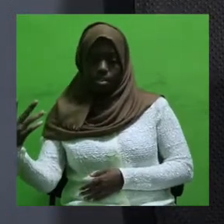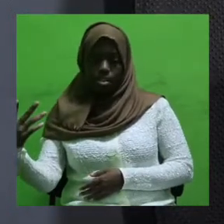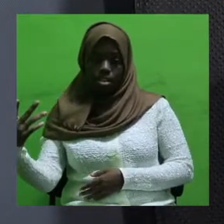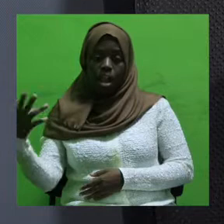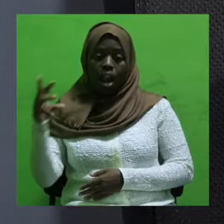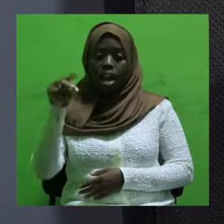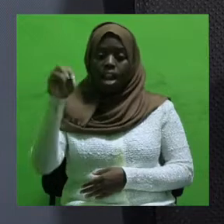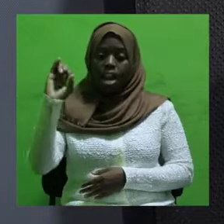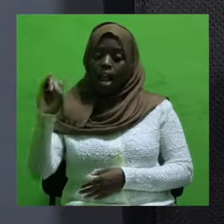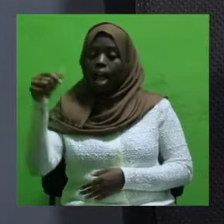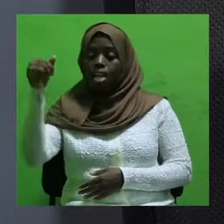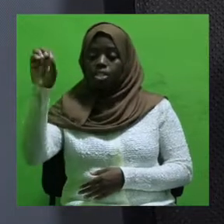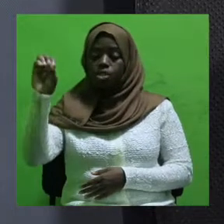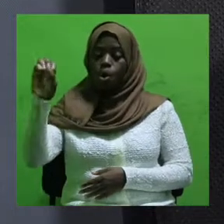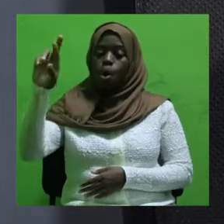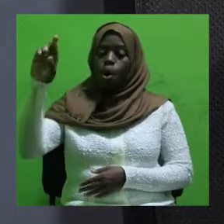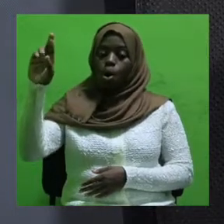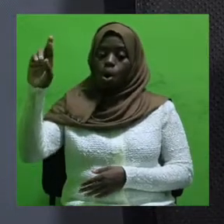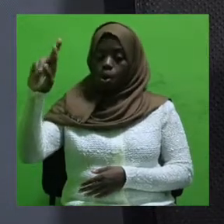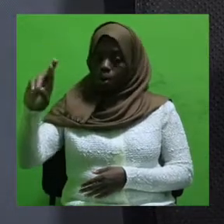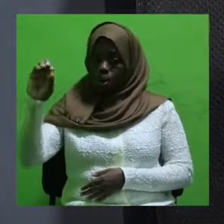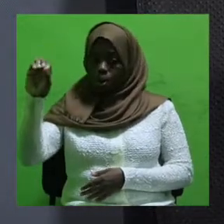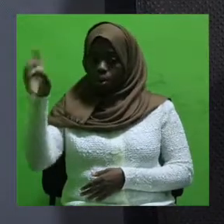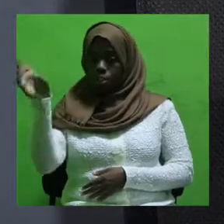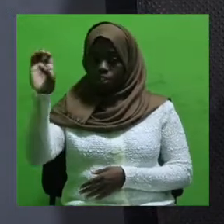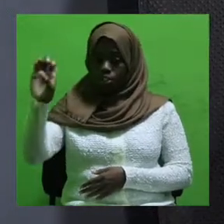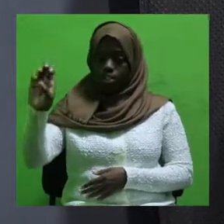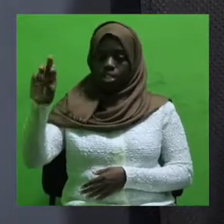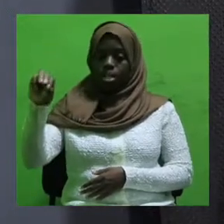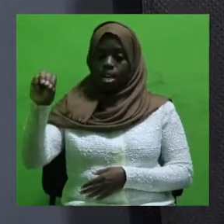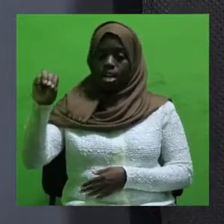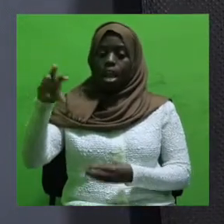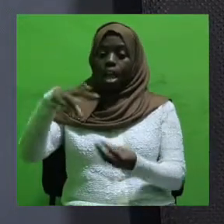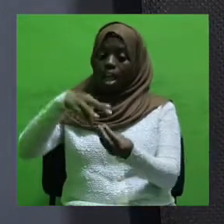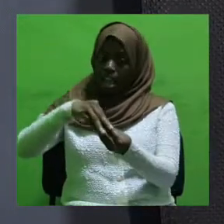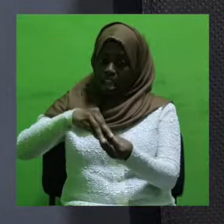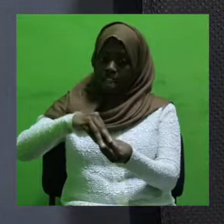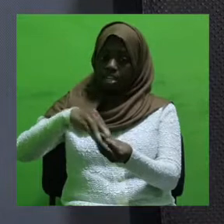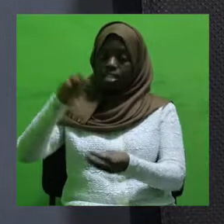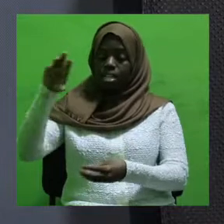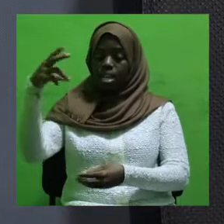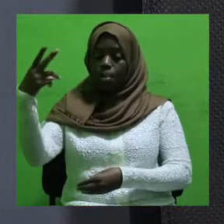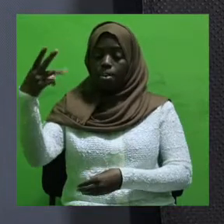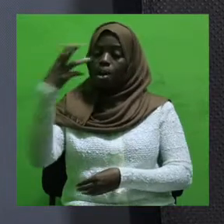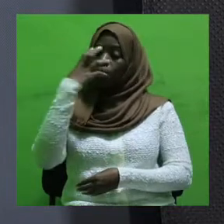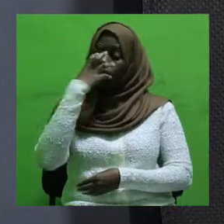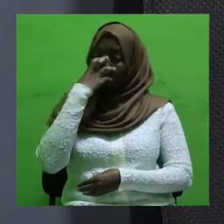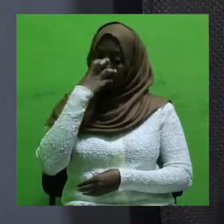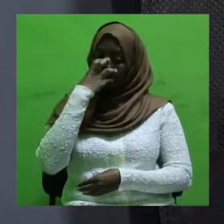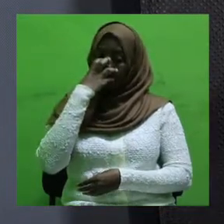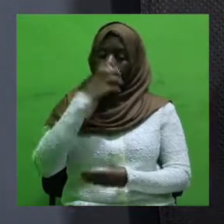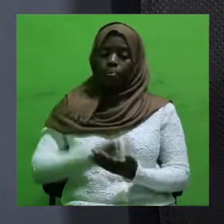can remove nitrogenous wastes or carbon dioxide somehow. For plants, it can be